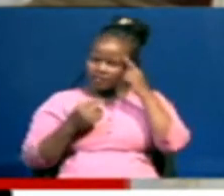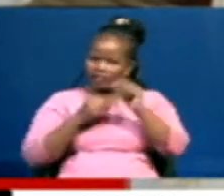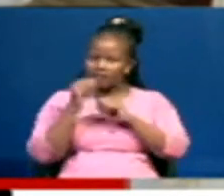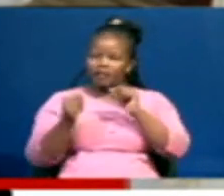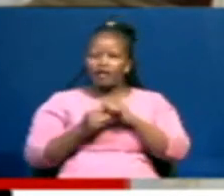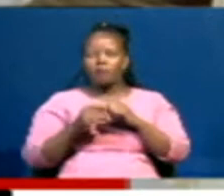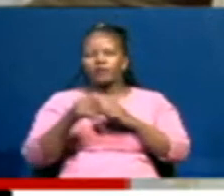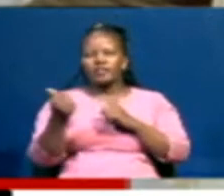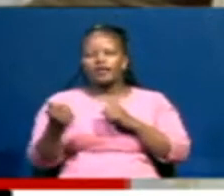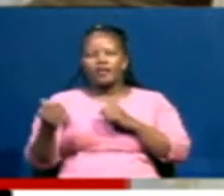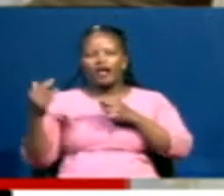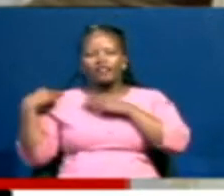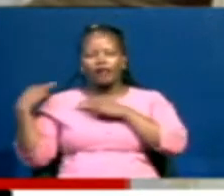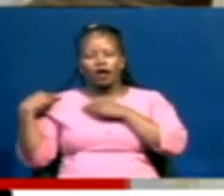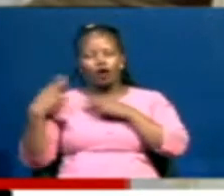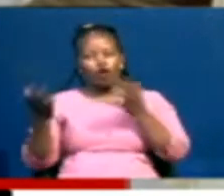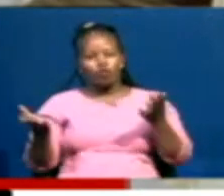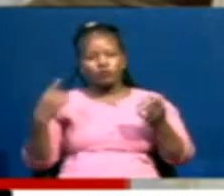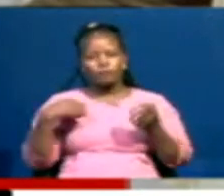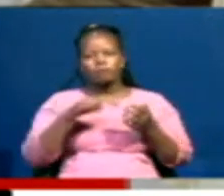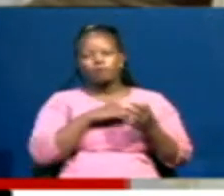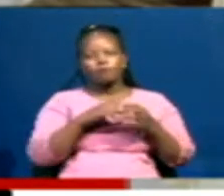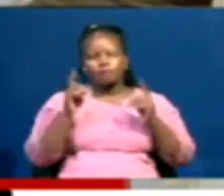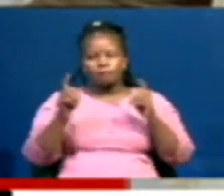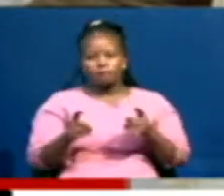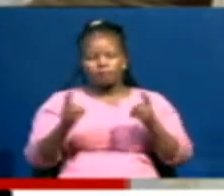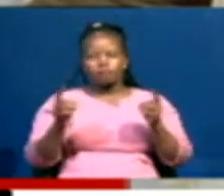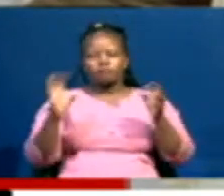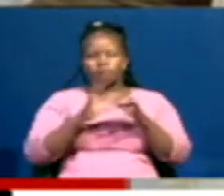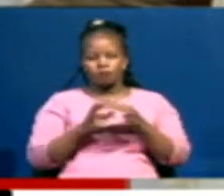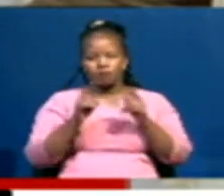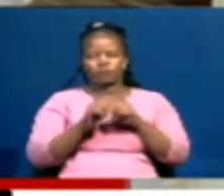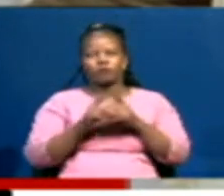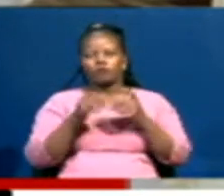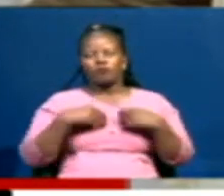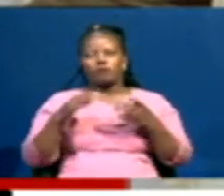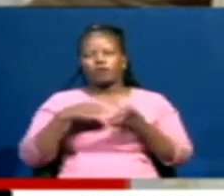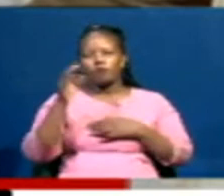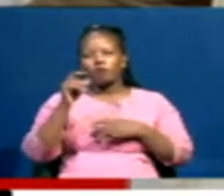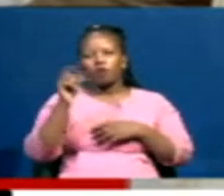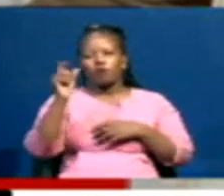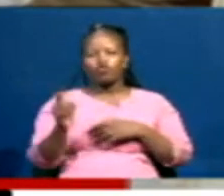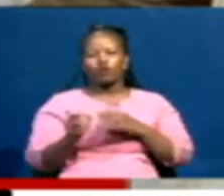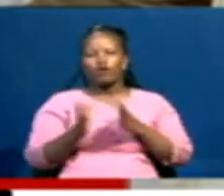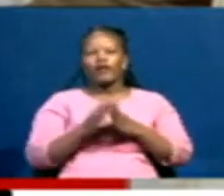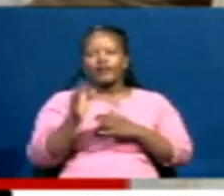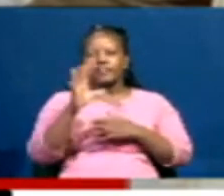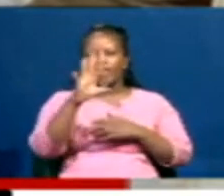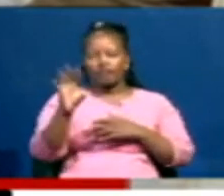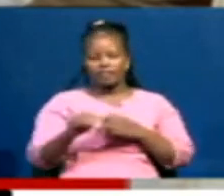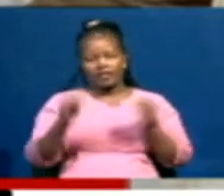other forums, we need to grow it. We need it to make it more regional. We need it to make it an African summit. And within the